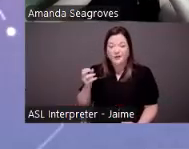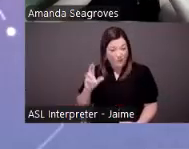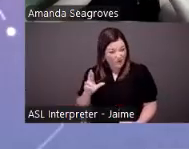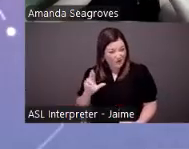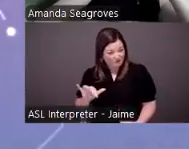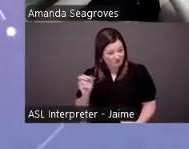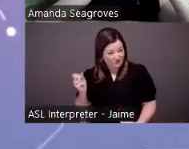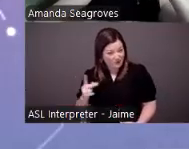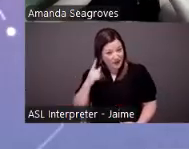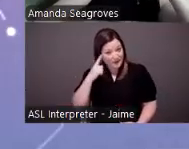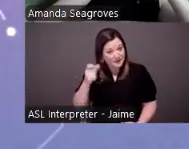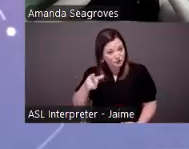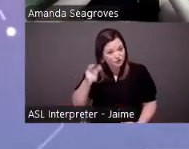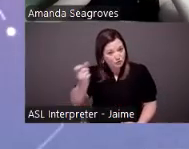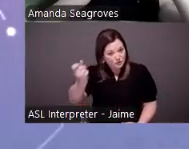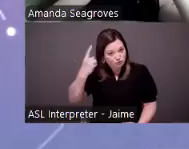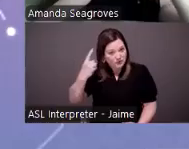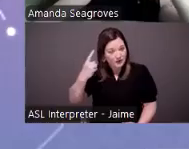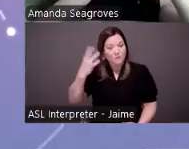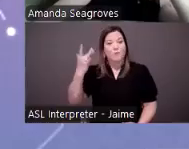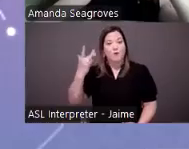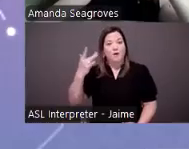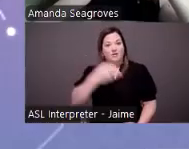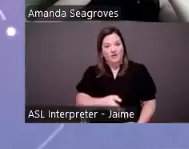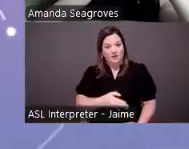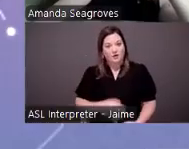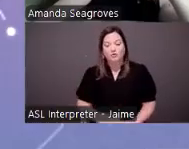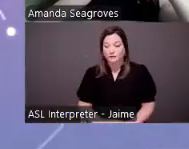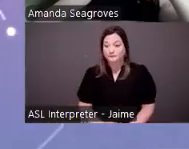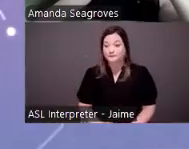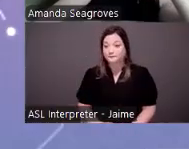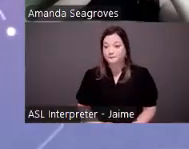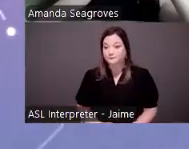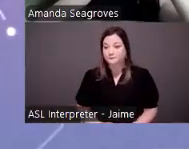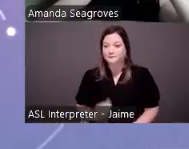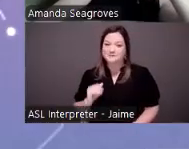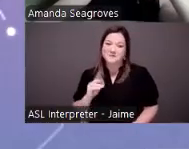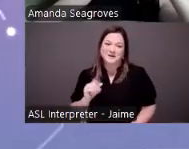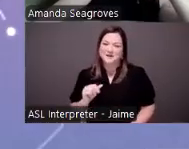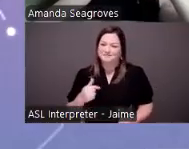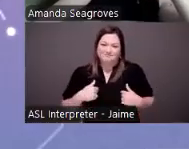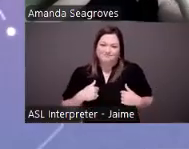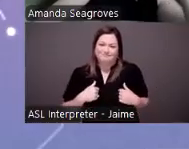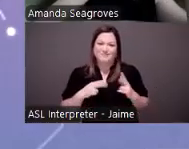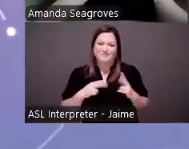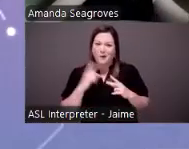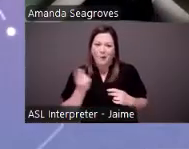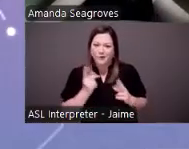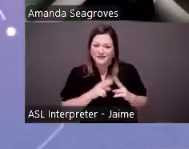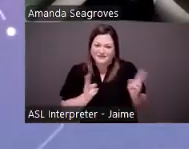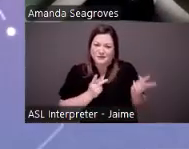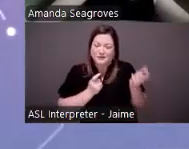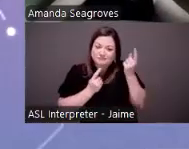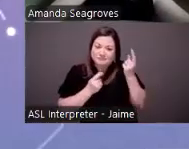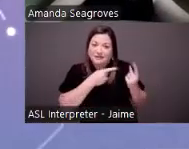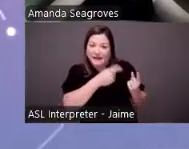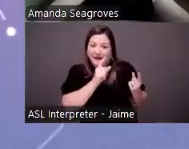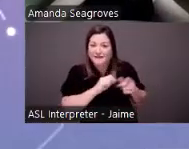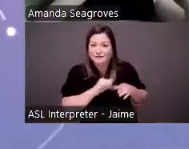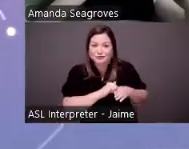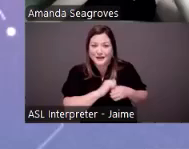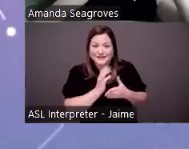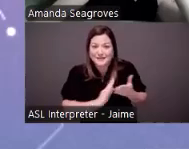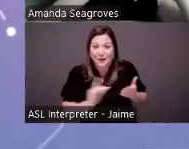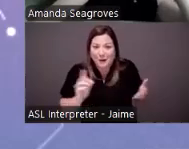because you understand why they're there? Patient, I've always been very understanding because they have to get their training